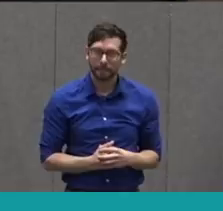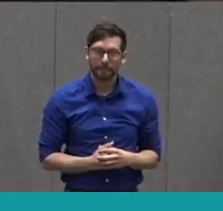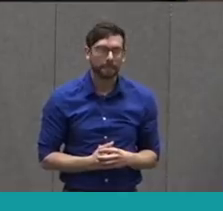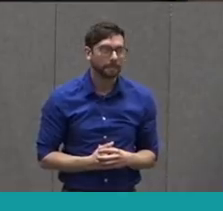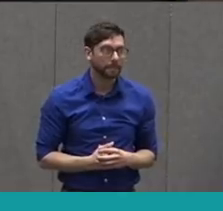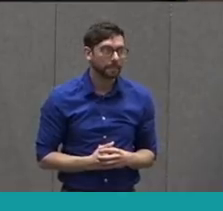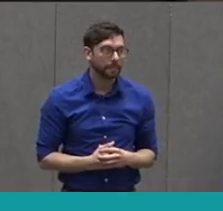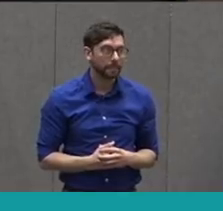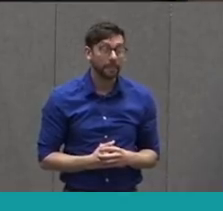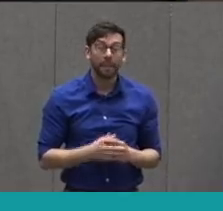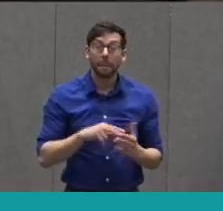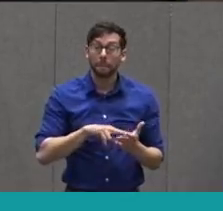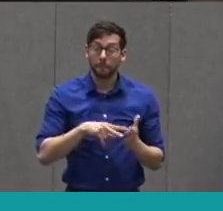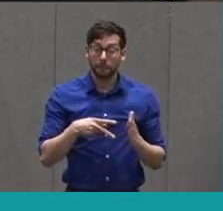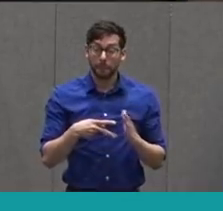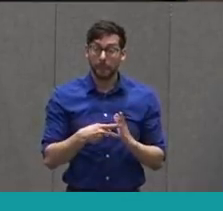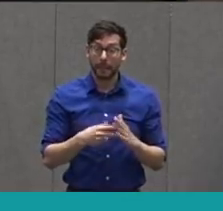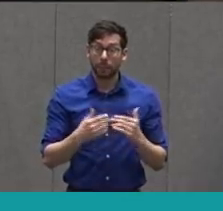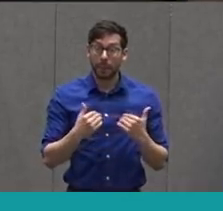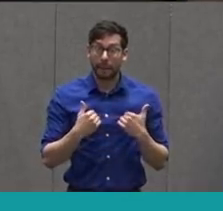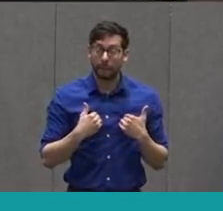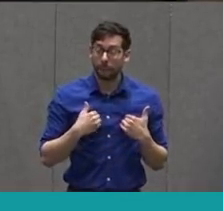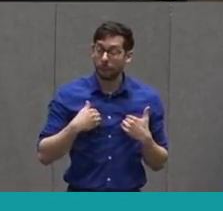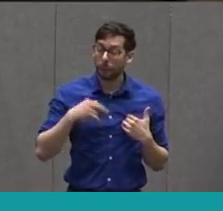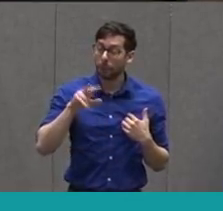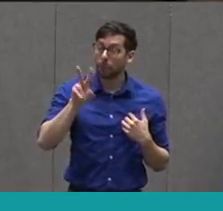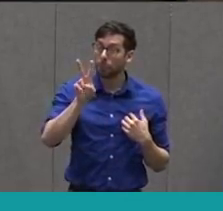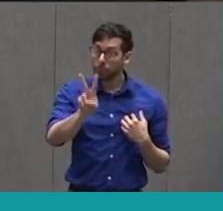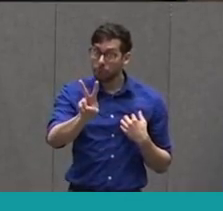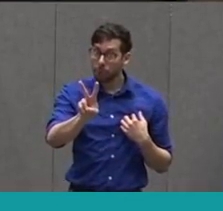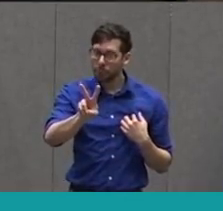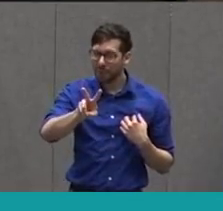have 2 hundreds in